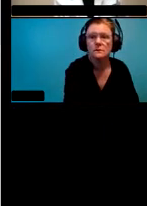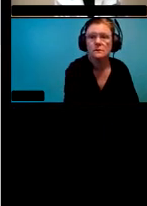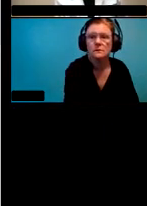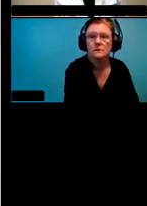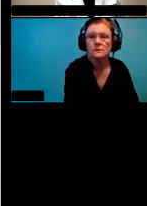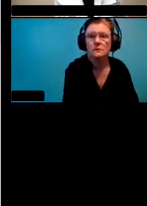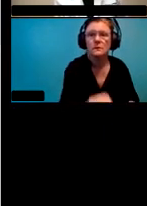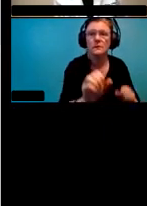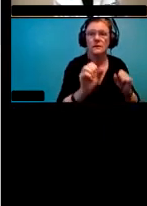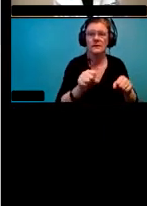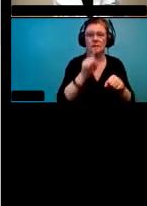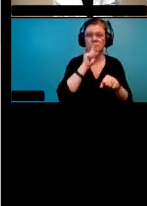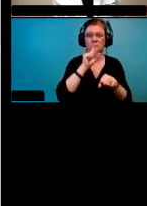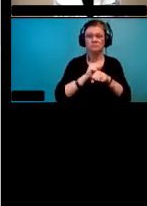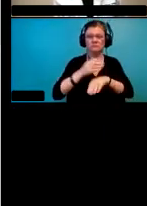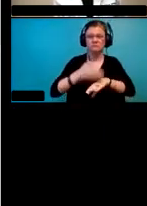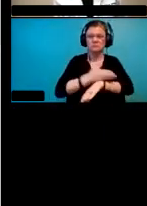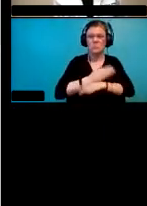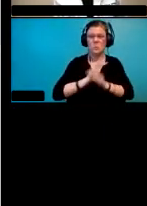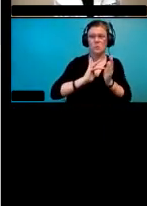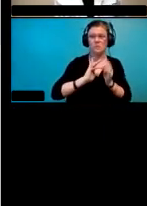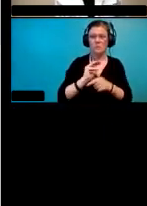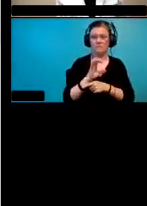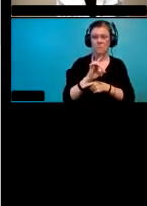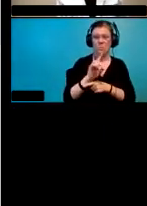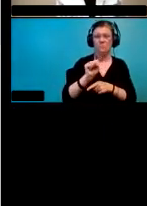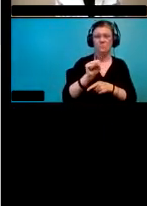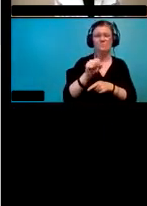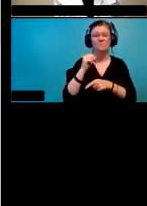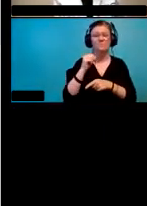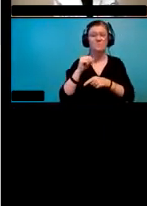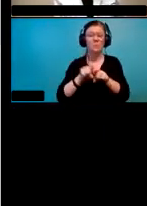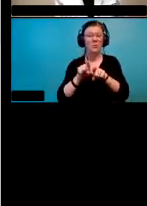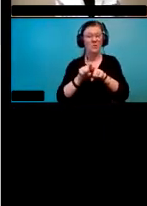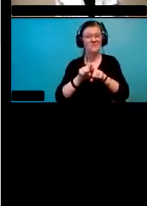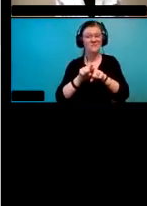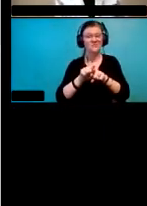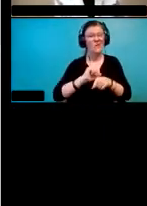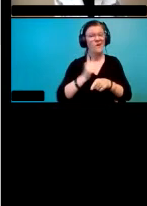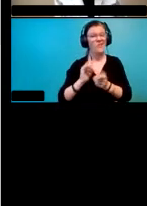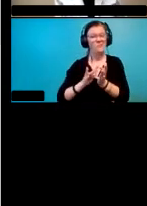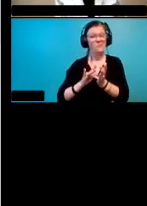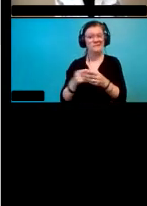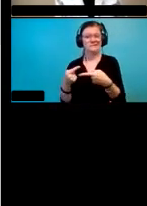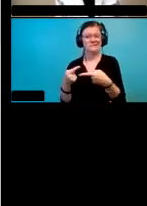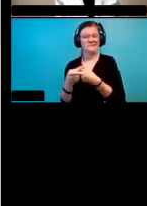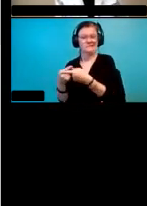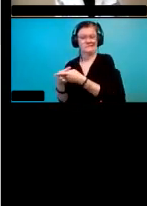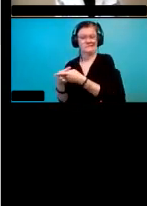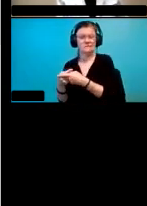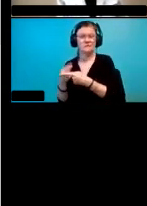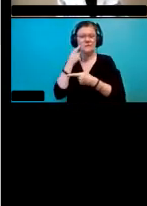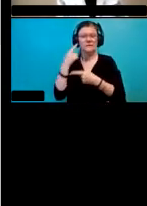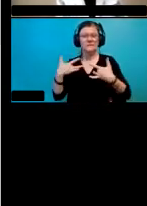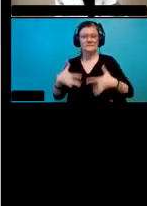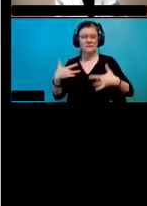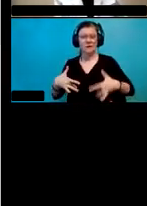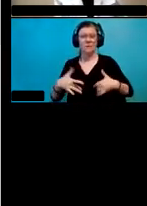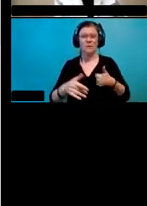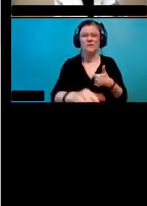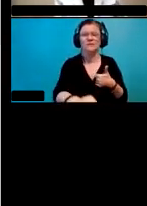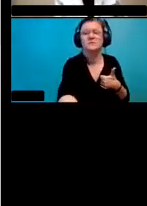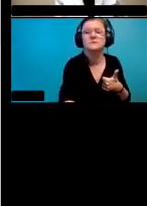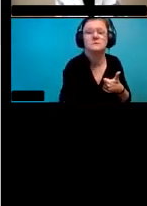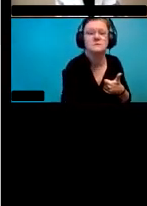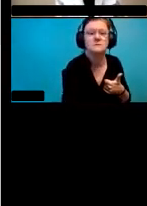but it's also something that can have a lot of interactions with other medications. So other antidepressants, you just got to watch if